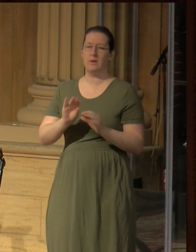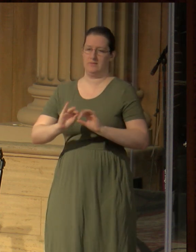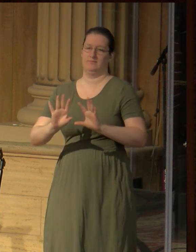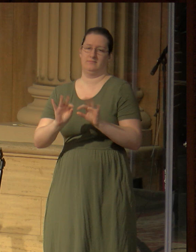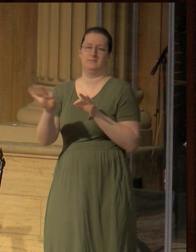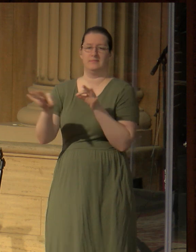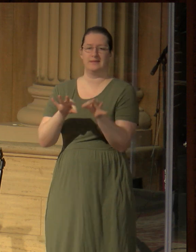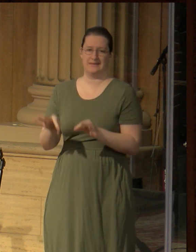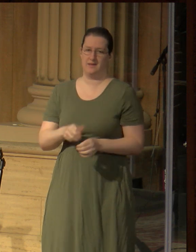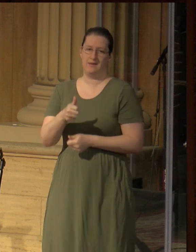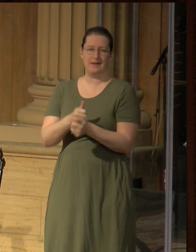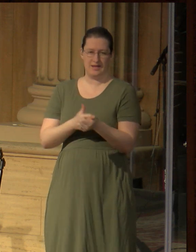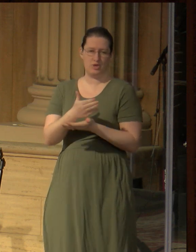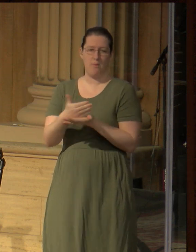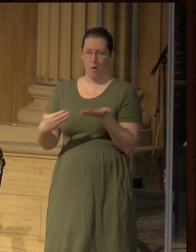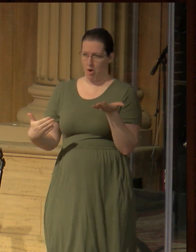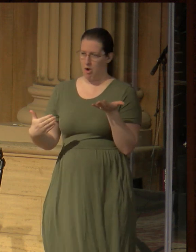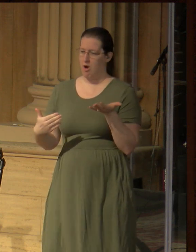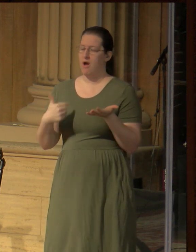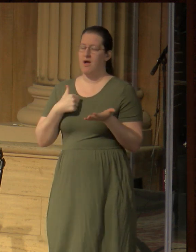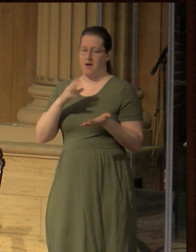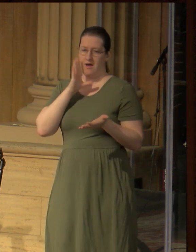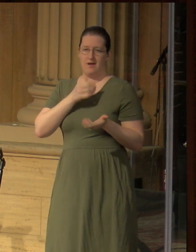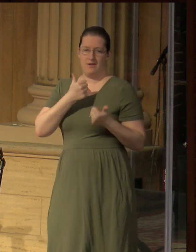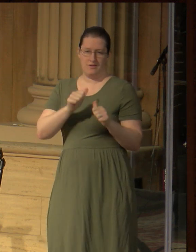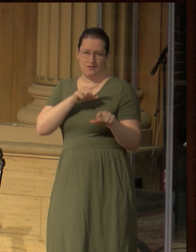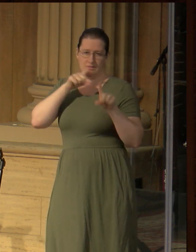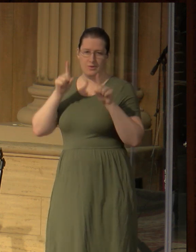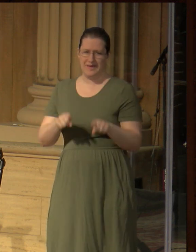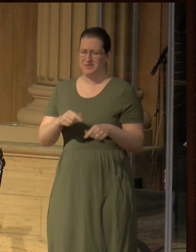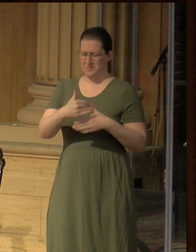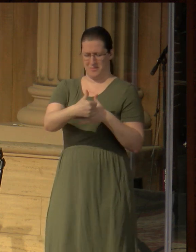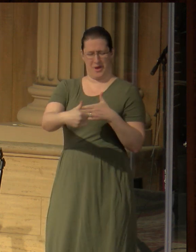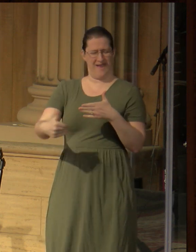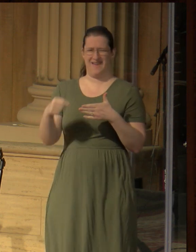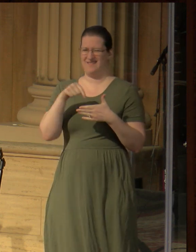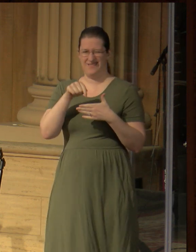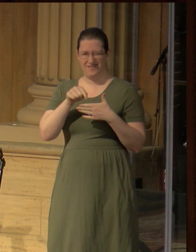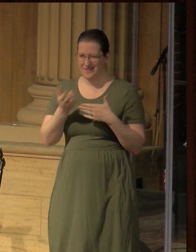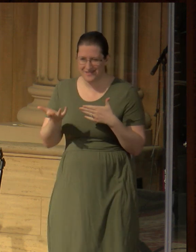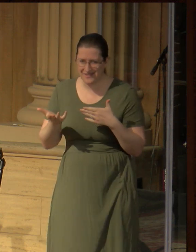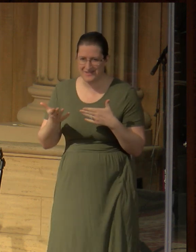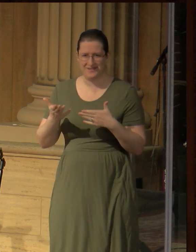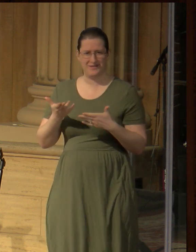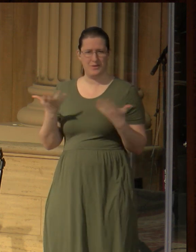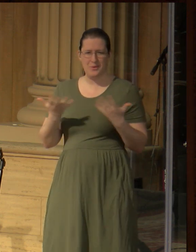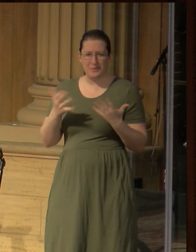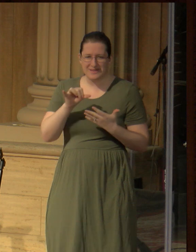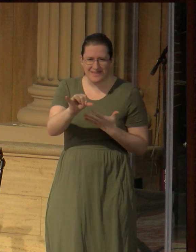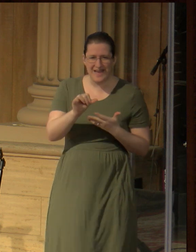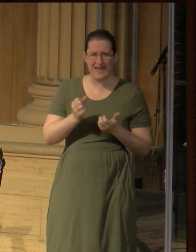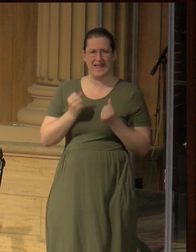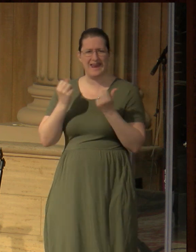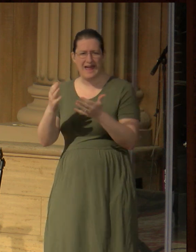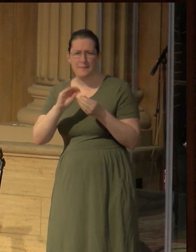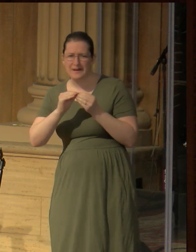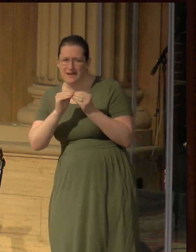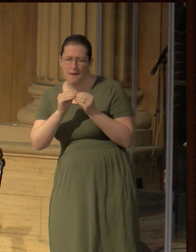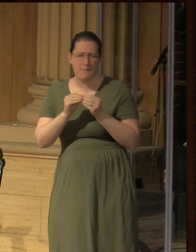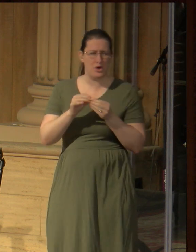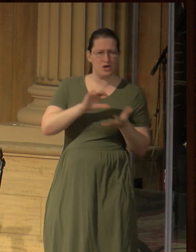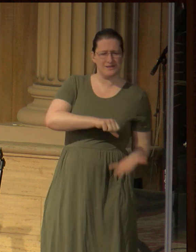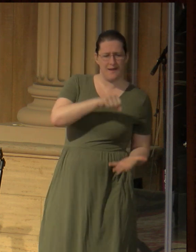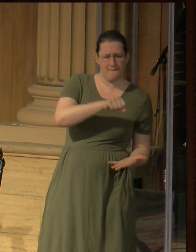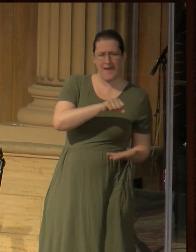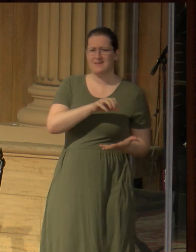piece and layer by layer, and we'll try to answer first what this whole bread thing is all about and the numbers and the baskets full. And then we'll try to get